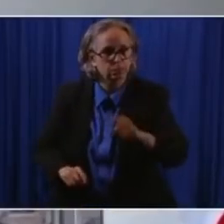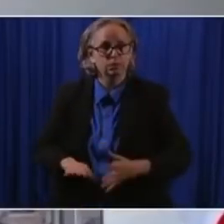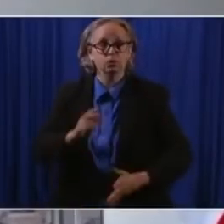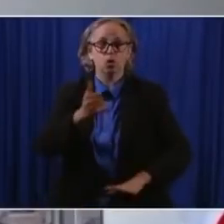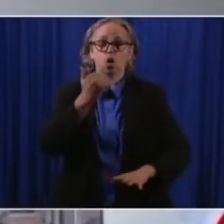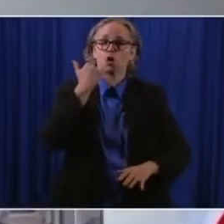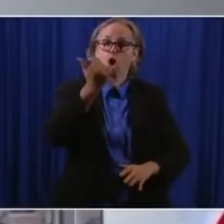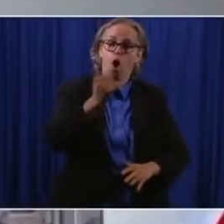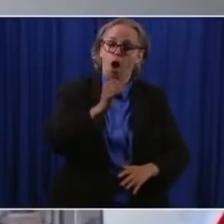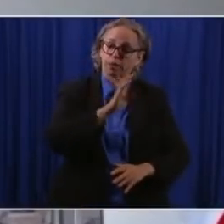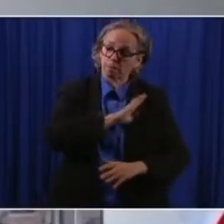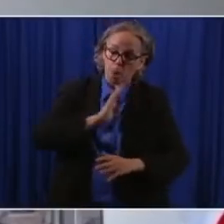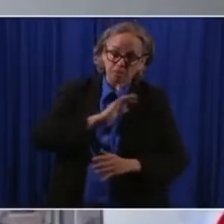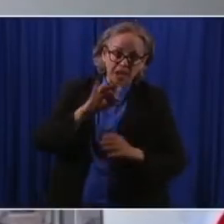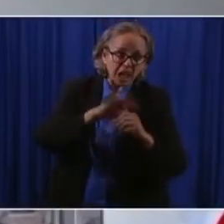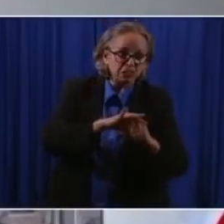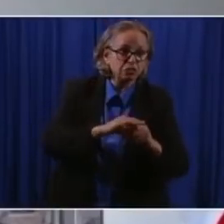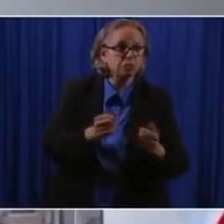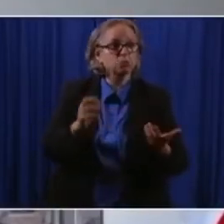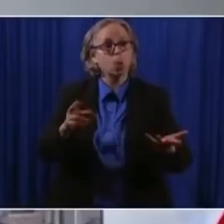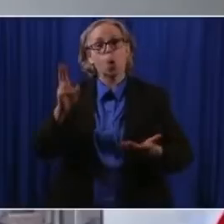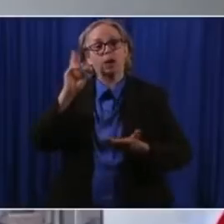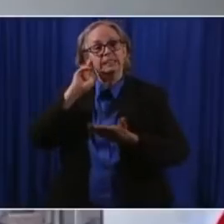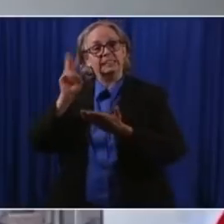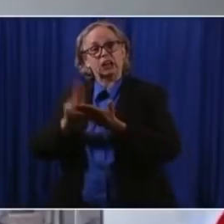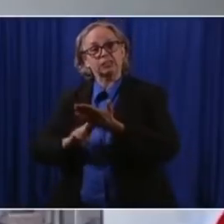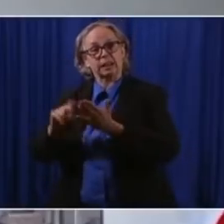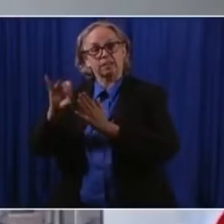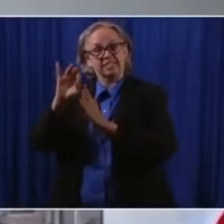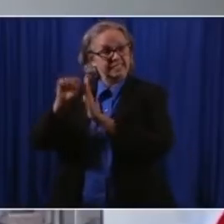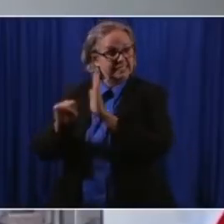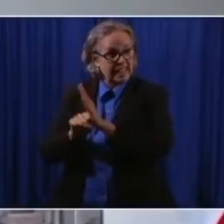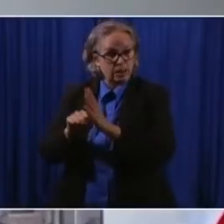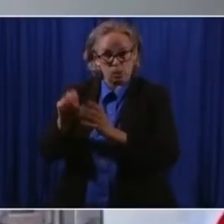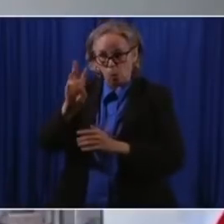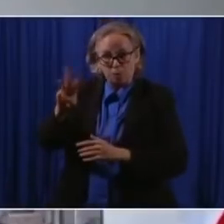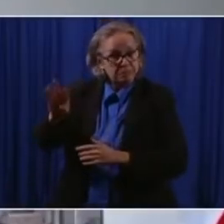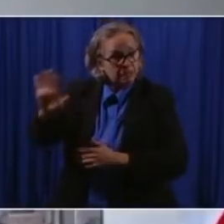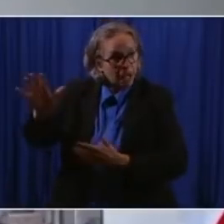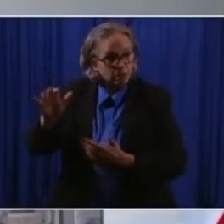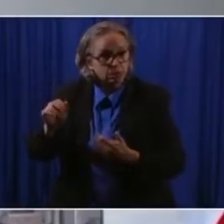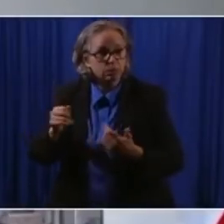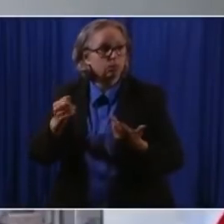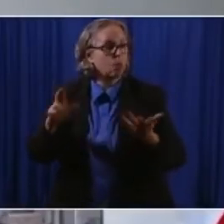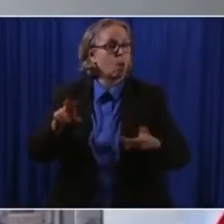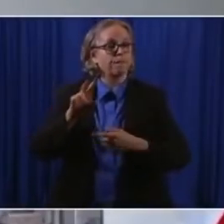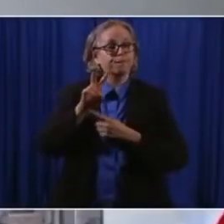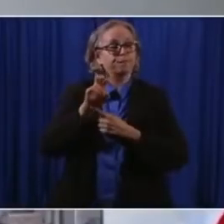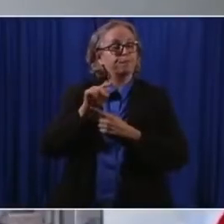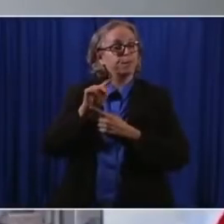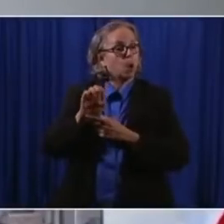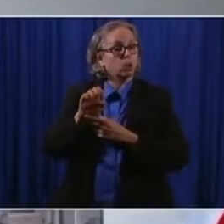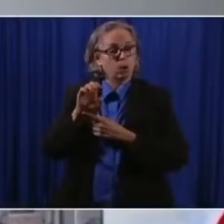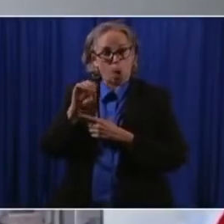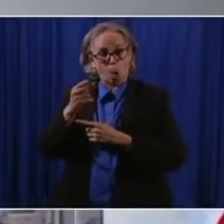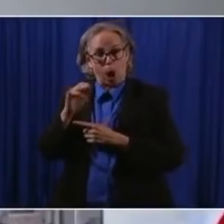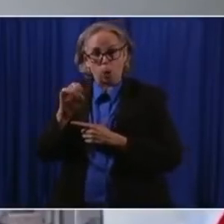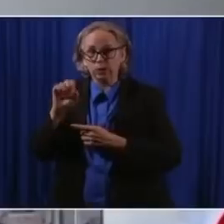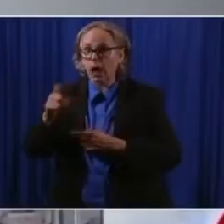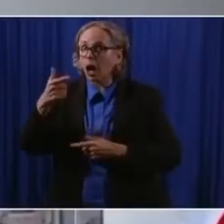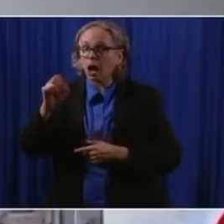the Secretary of State website to do that, voteohio.gov. You can find